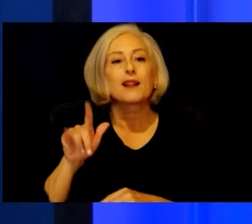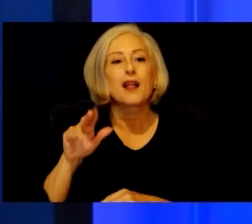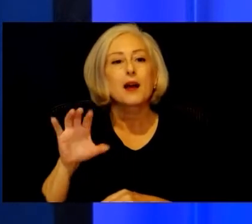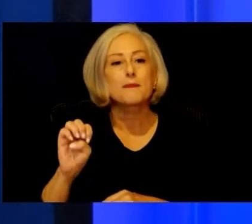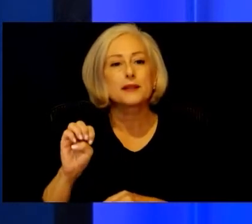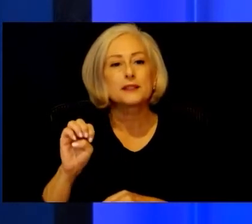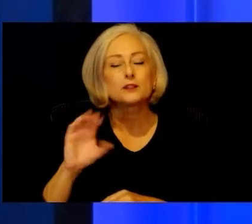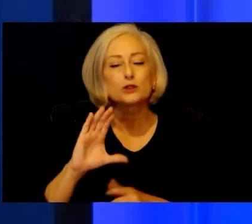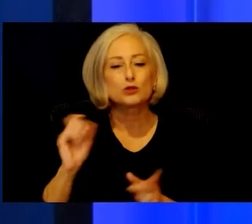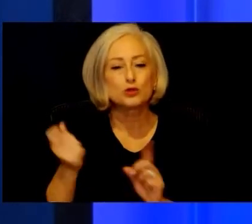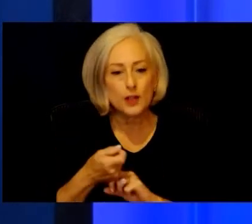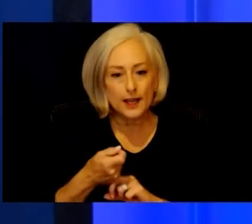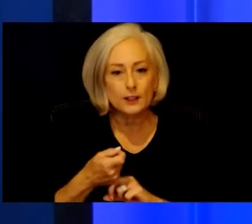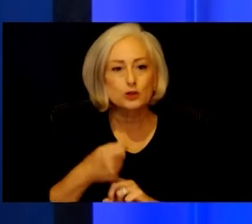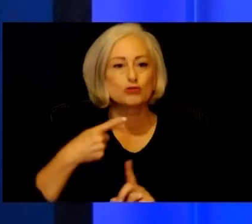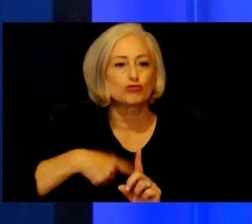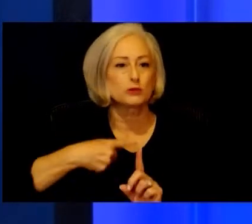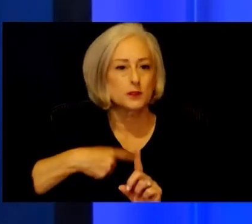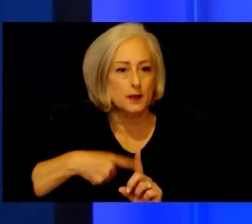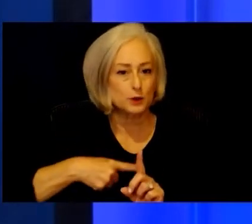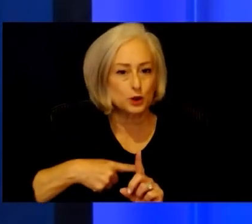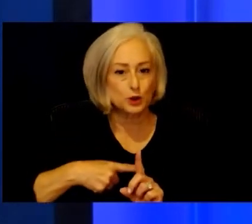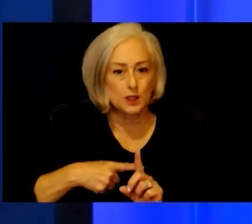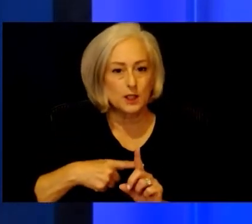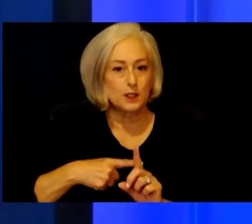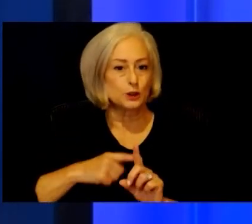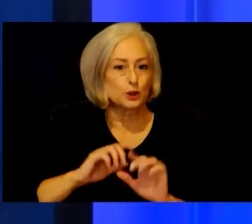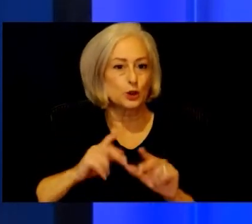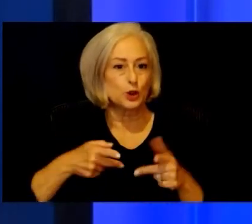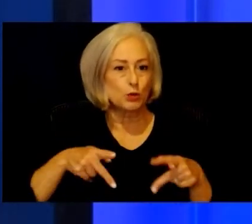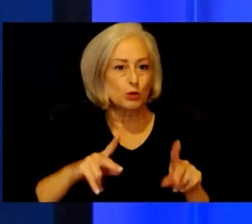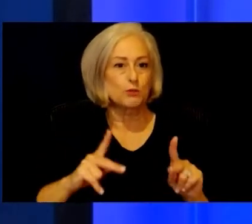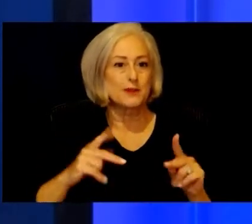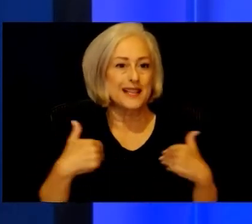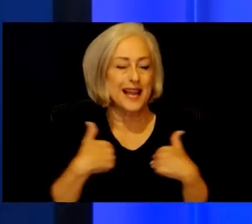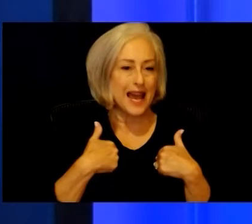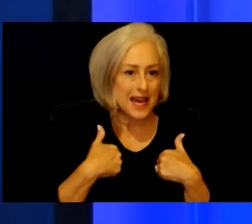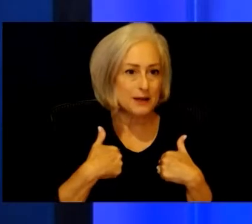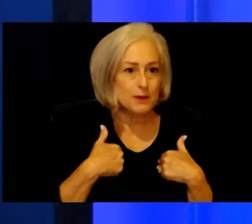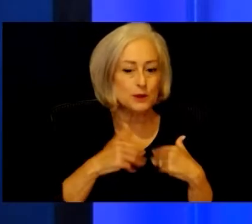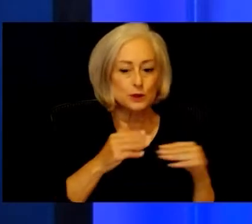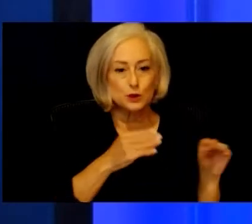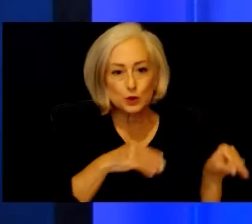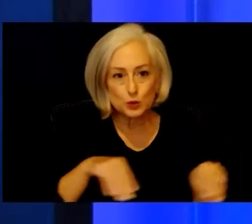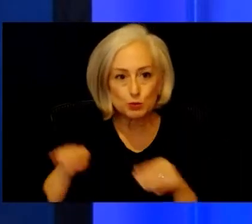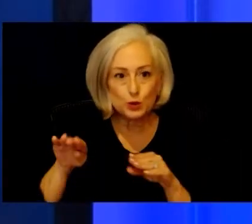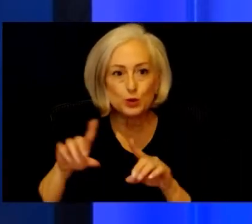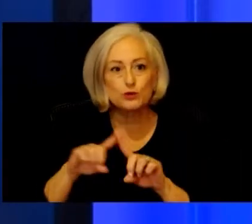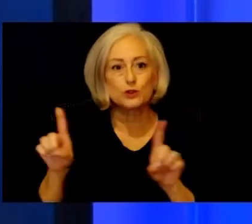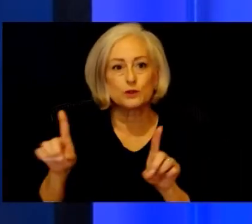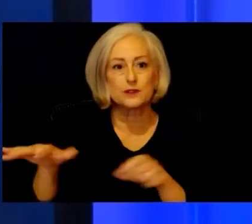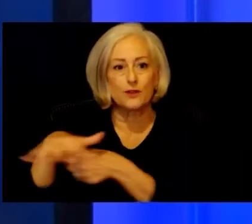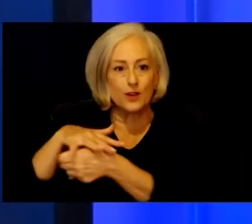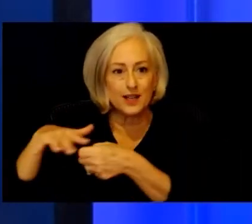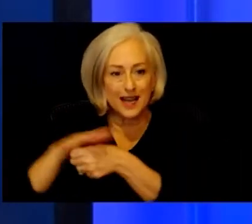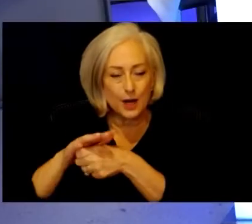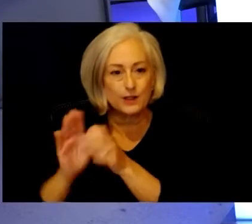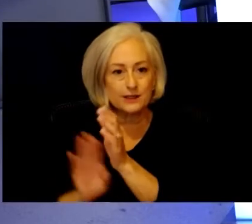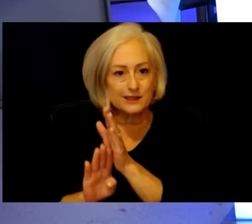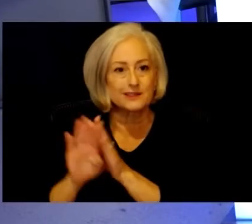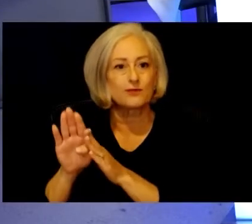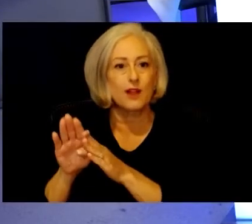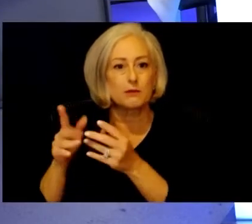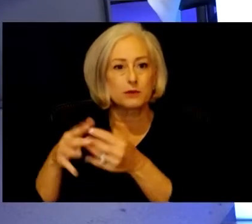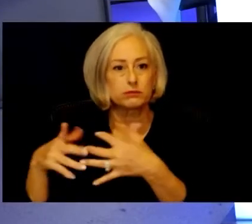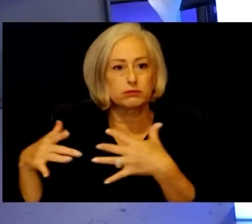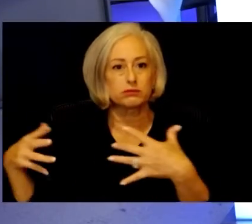organisms, whether it's animals or insects, to be able to move into those other areas, infecting and developing in other populations. I